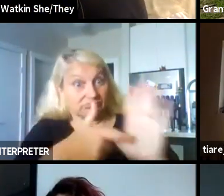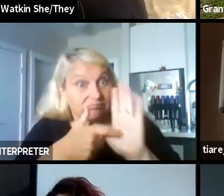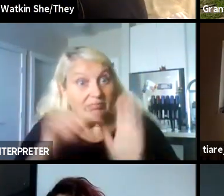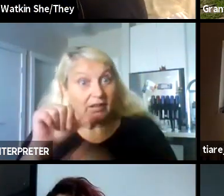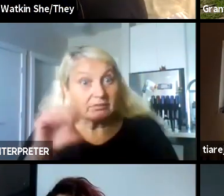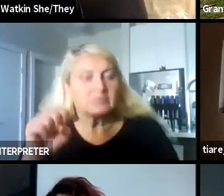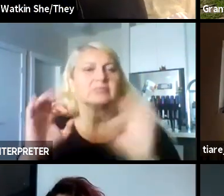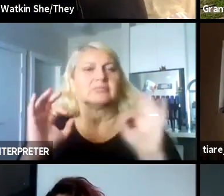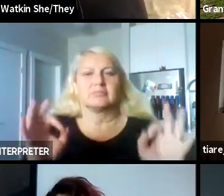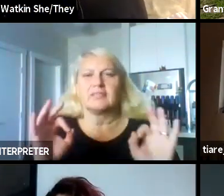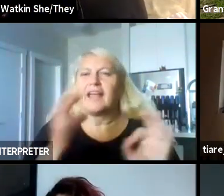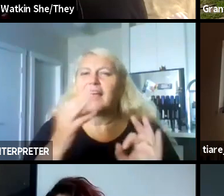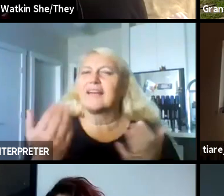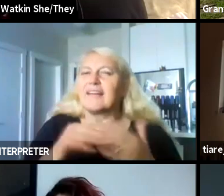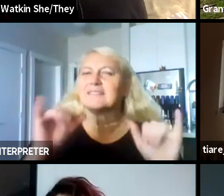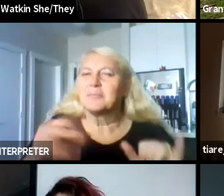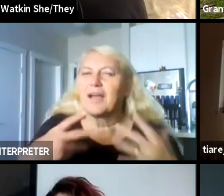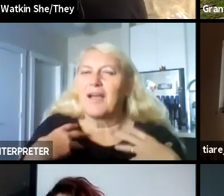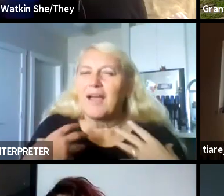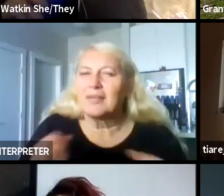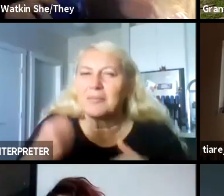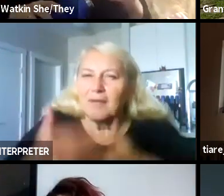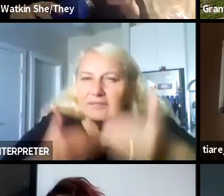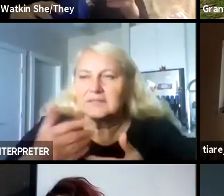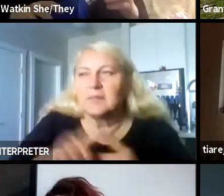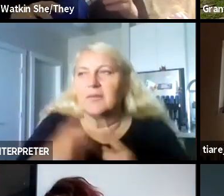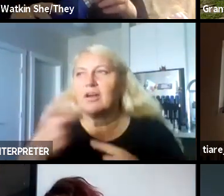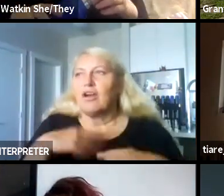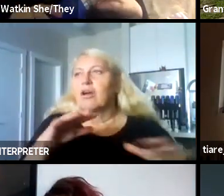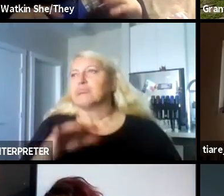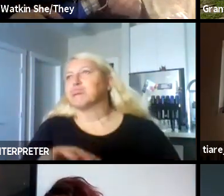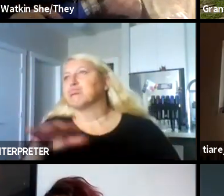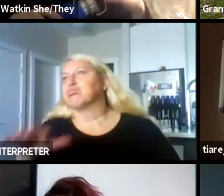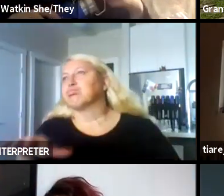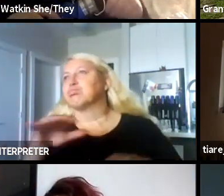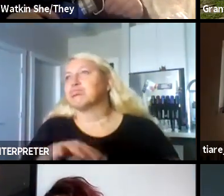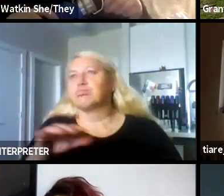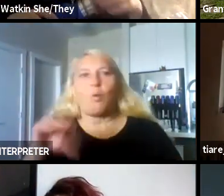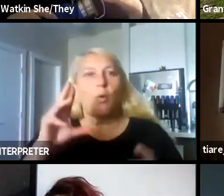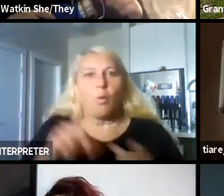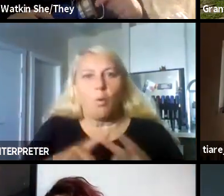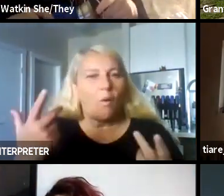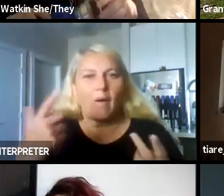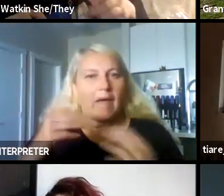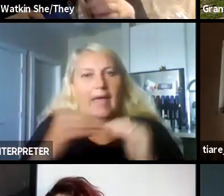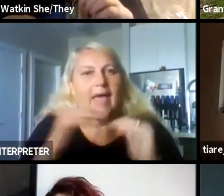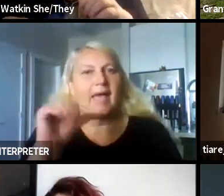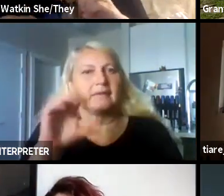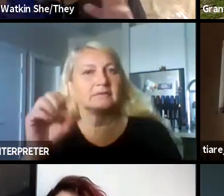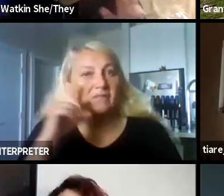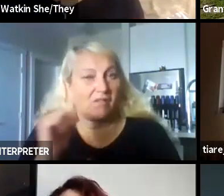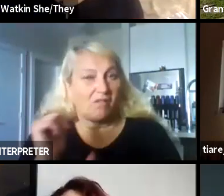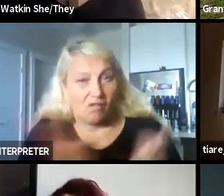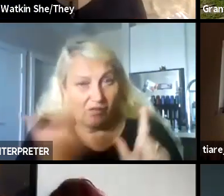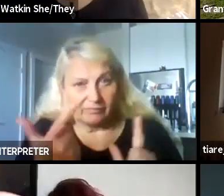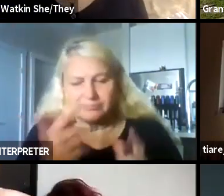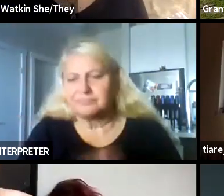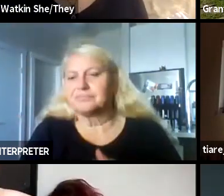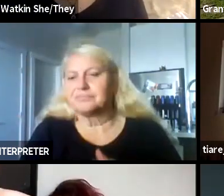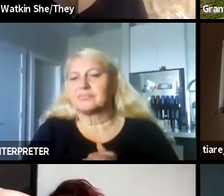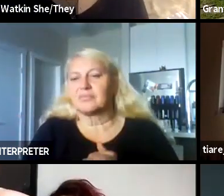very healthy pacing, just pacing ourselves for access for all of us. We have a lot of